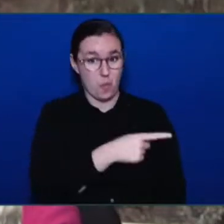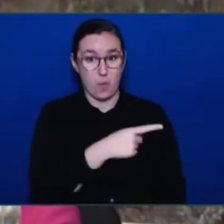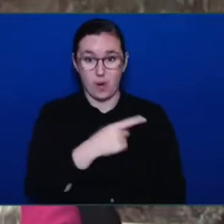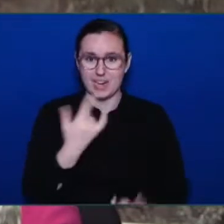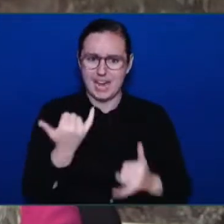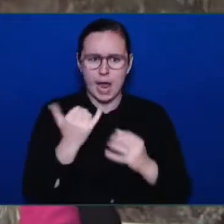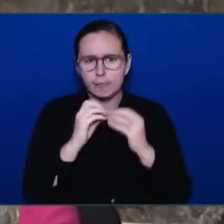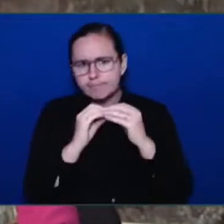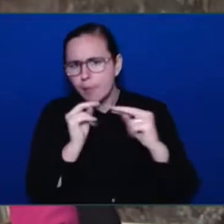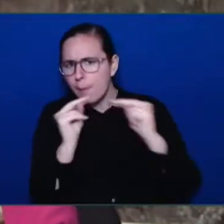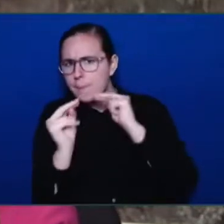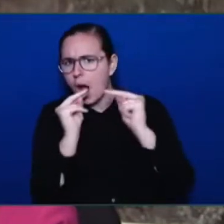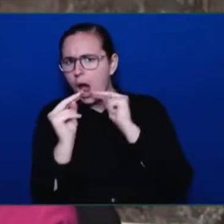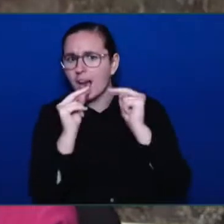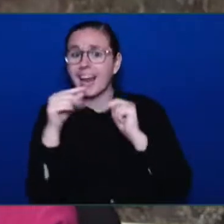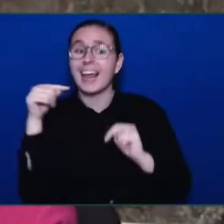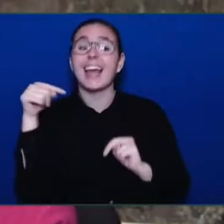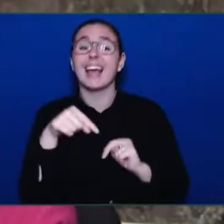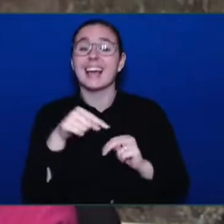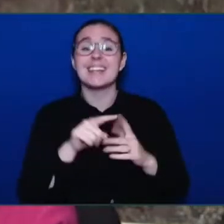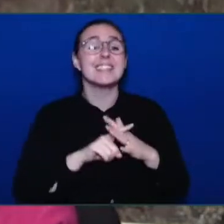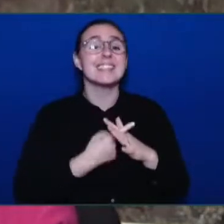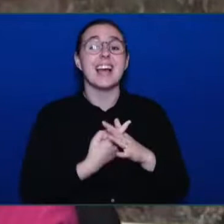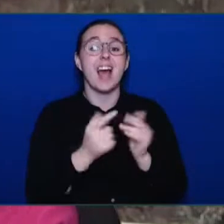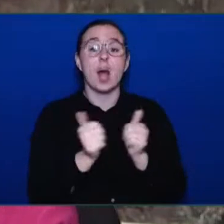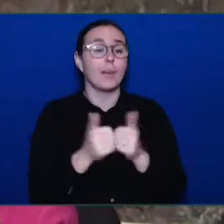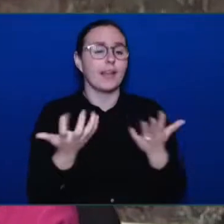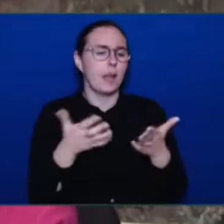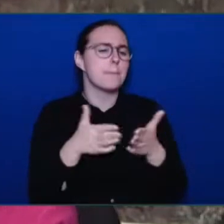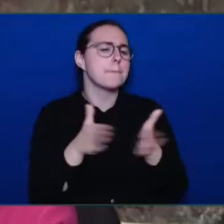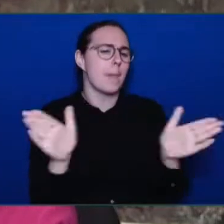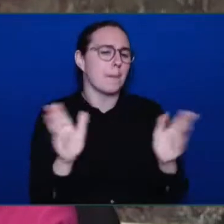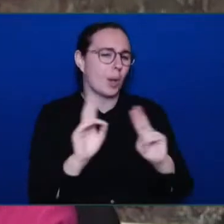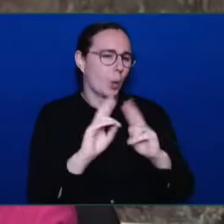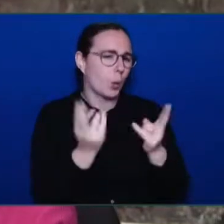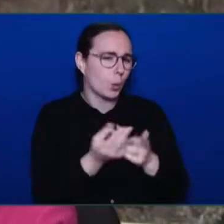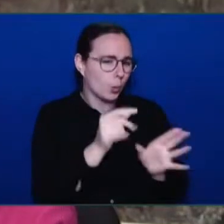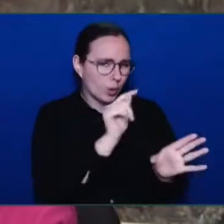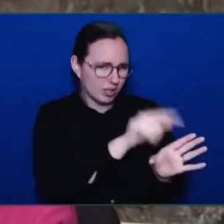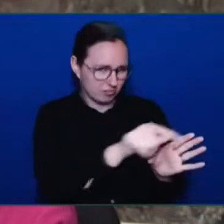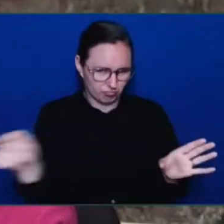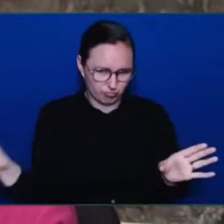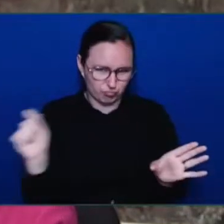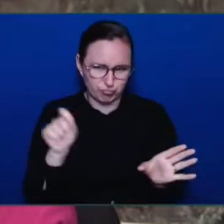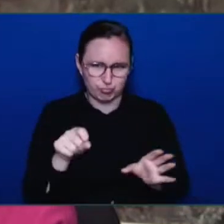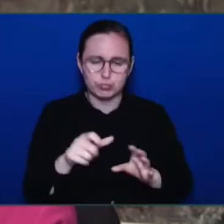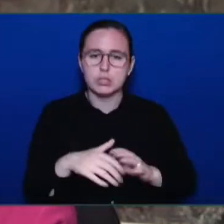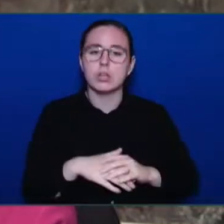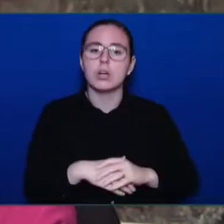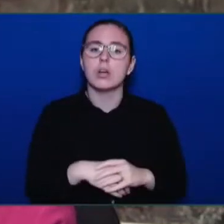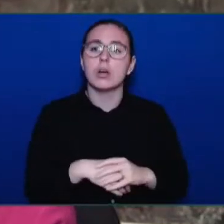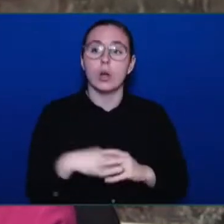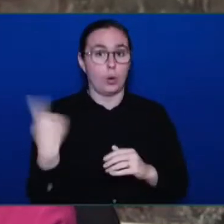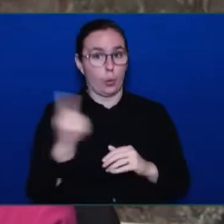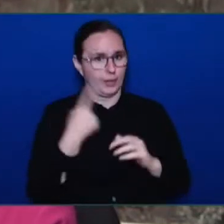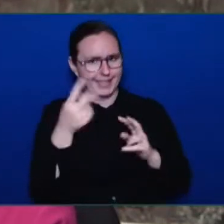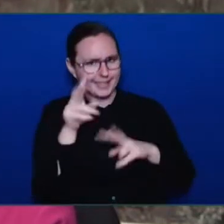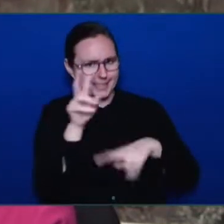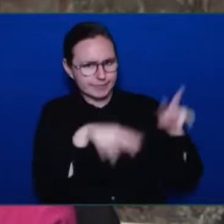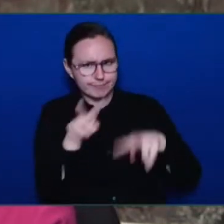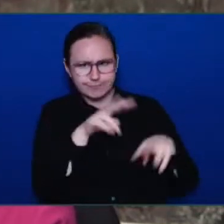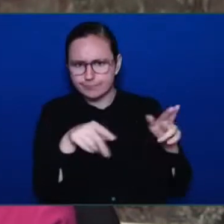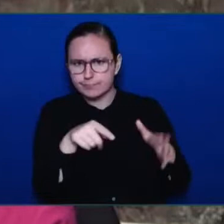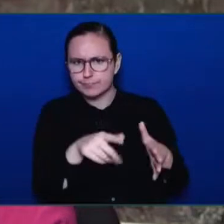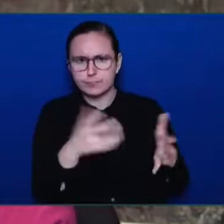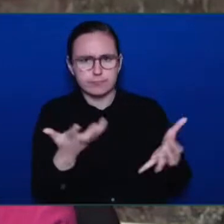part of the conversation, the shared mandate that we have, the shared recovery mandate that we have set in motion. And we engage